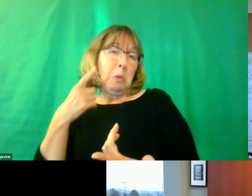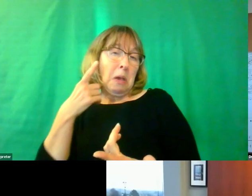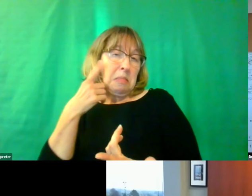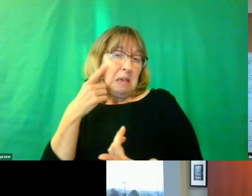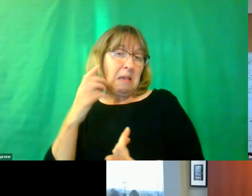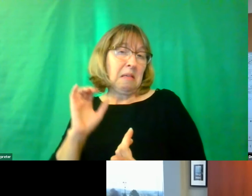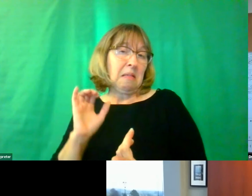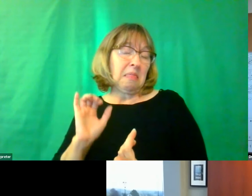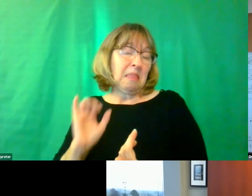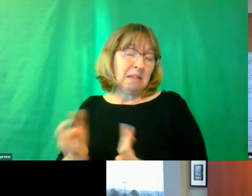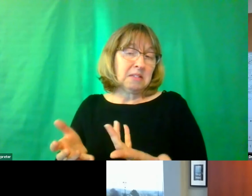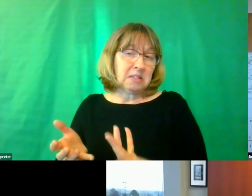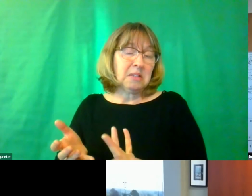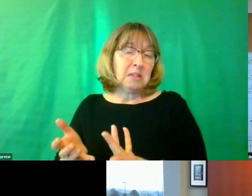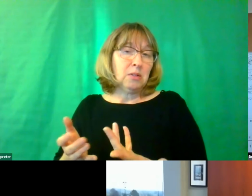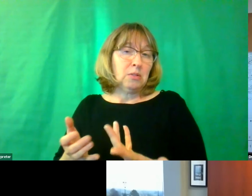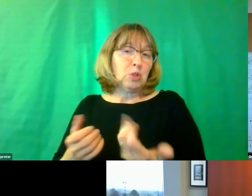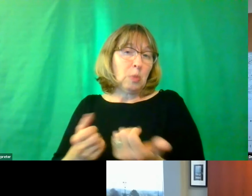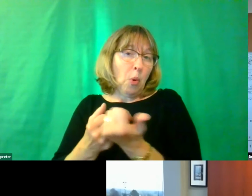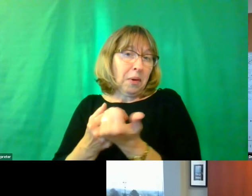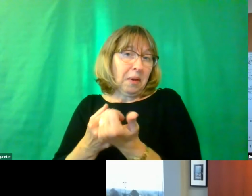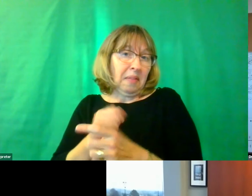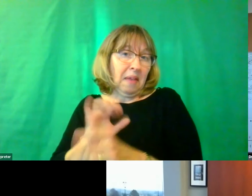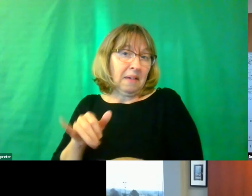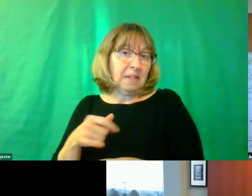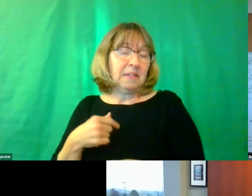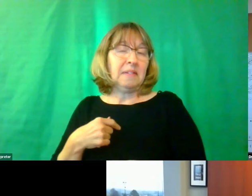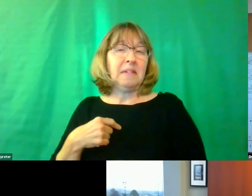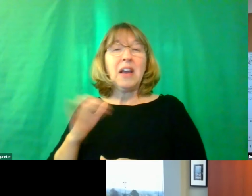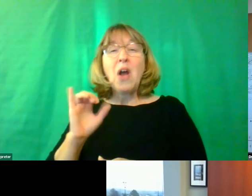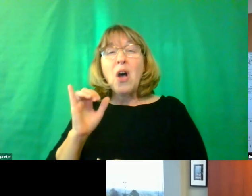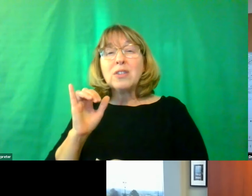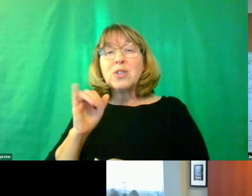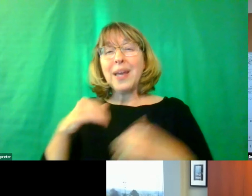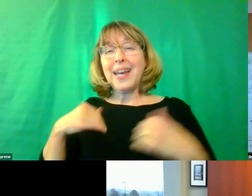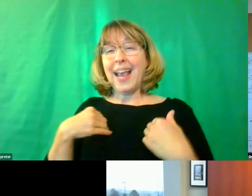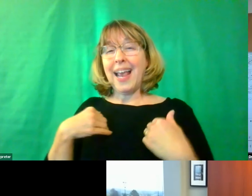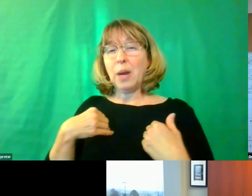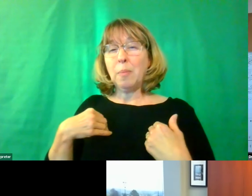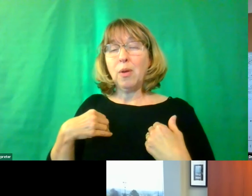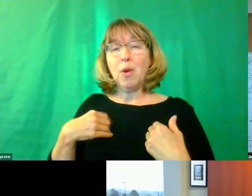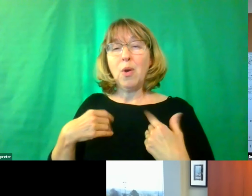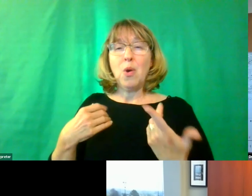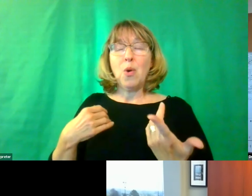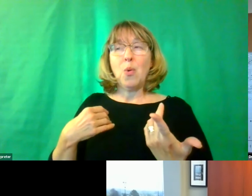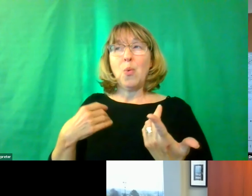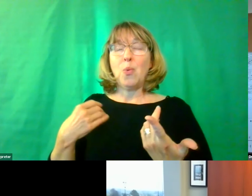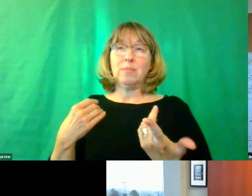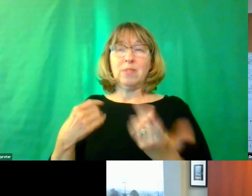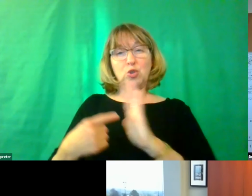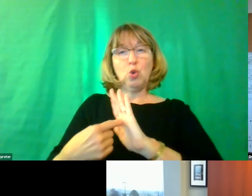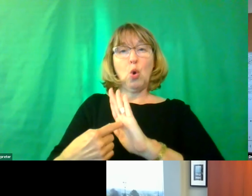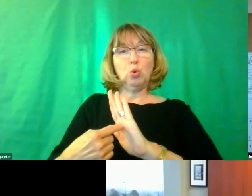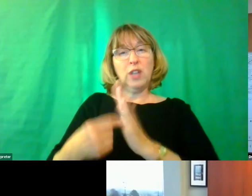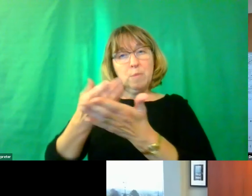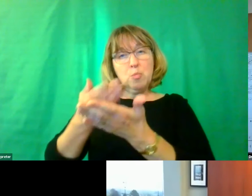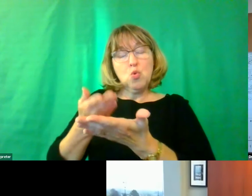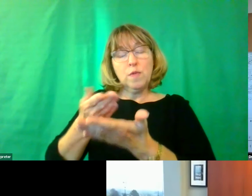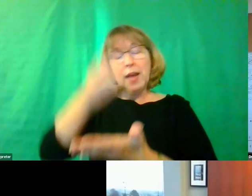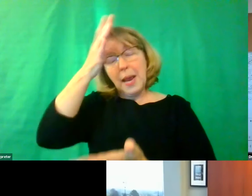in animal models, we see this male biased effect, I only showed you one, but we see many